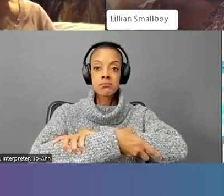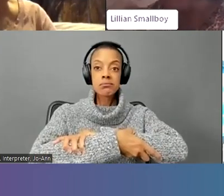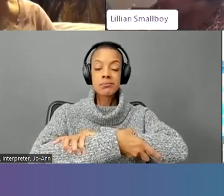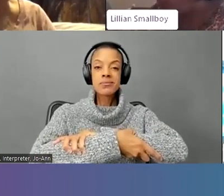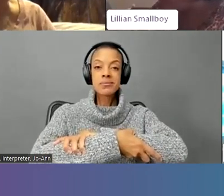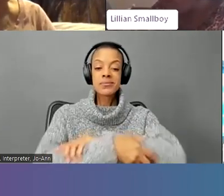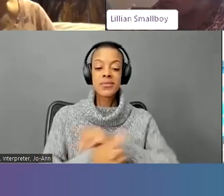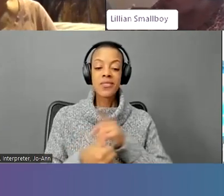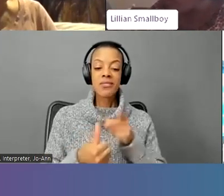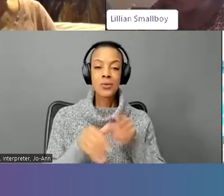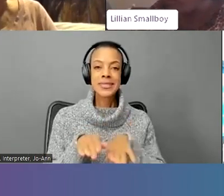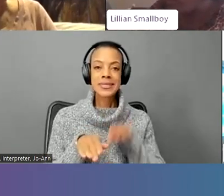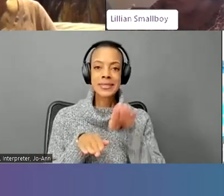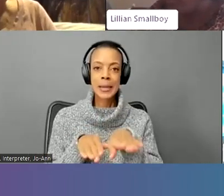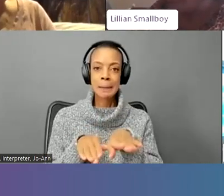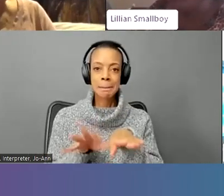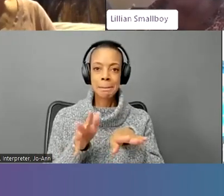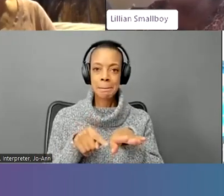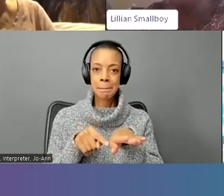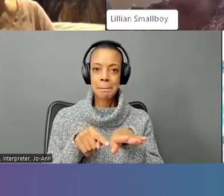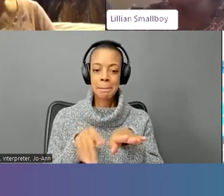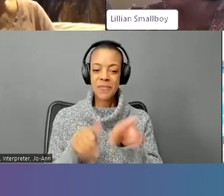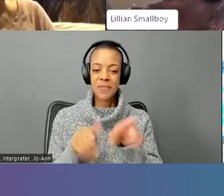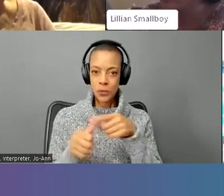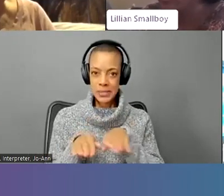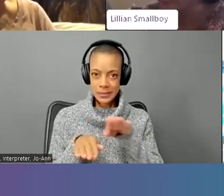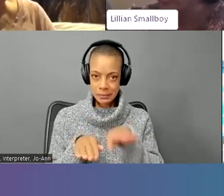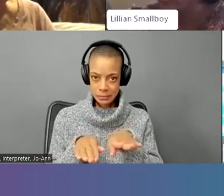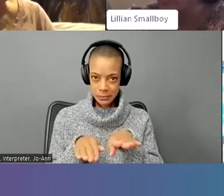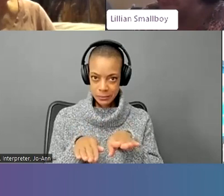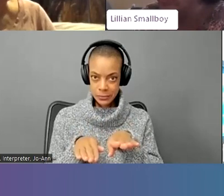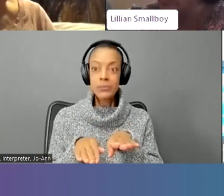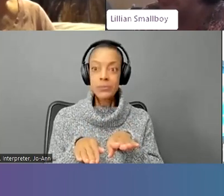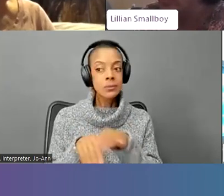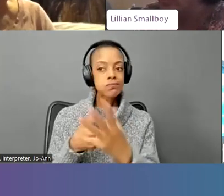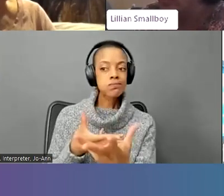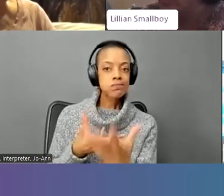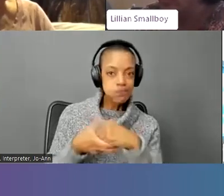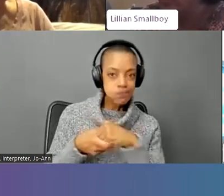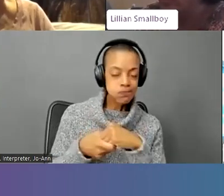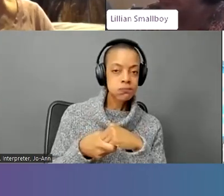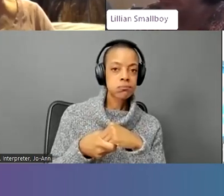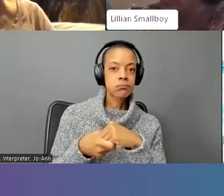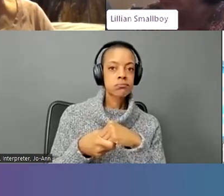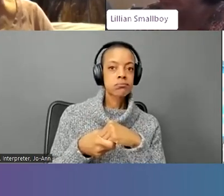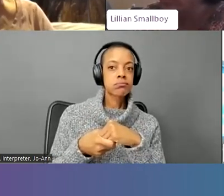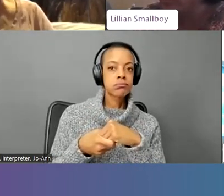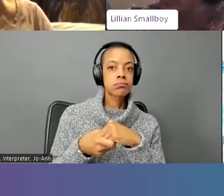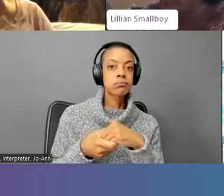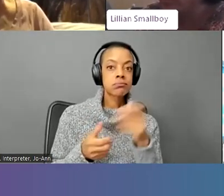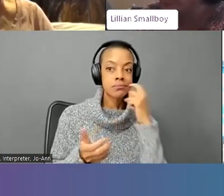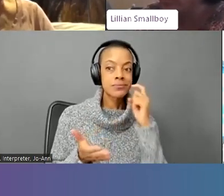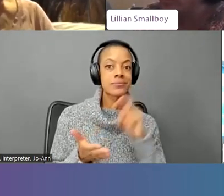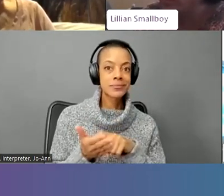many events. So I think that that inclusion and that acknowledgement of the importance of